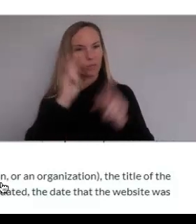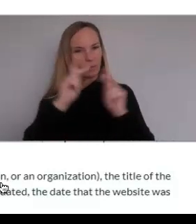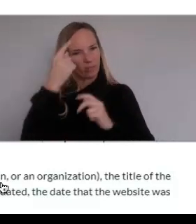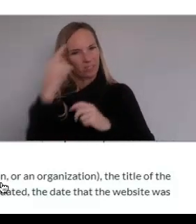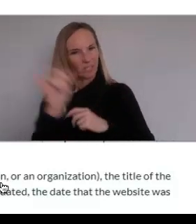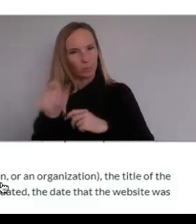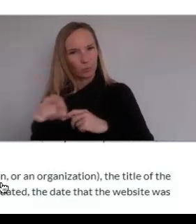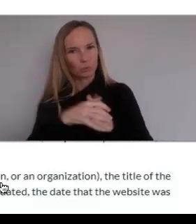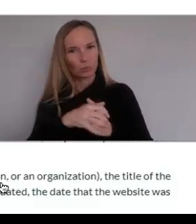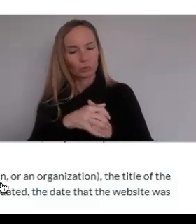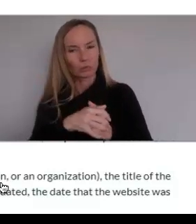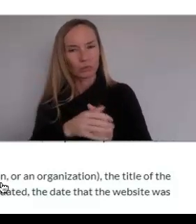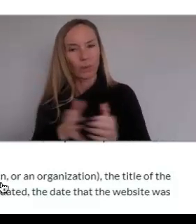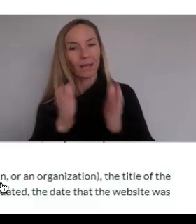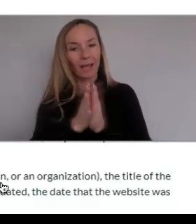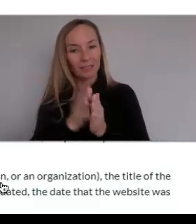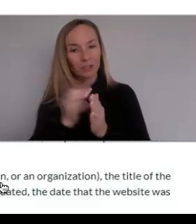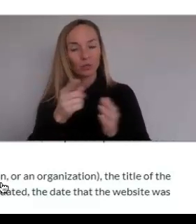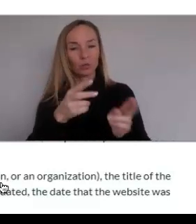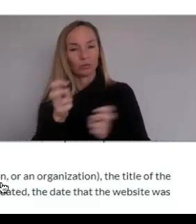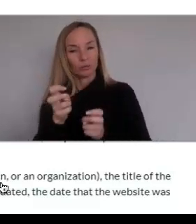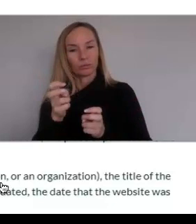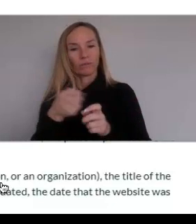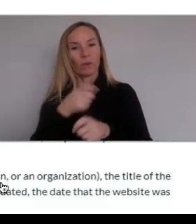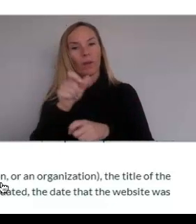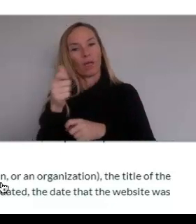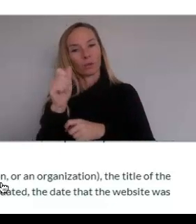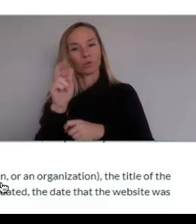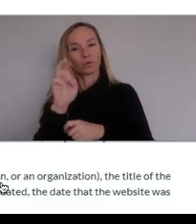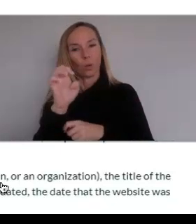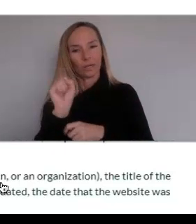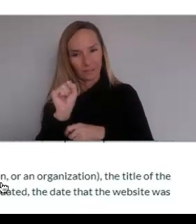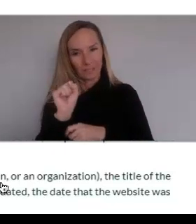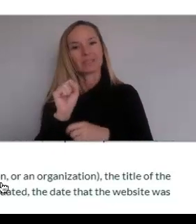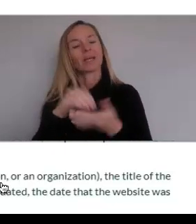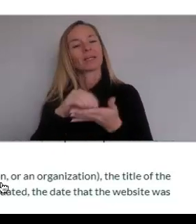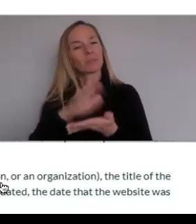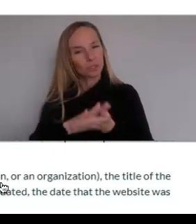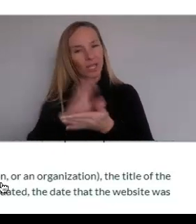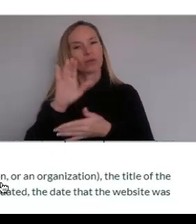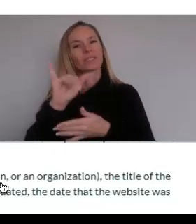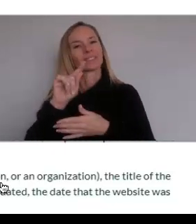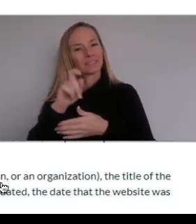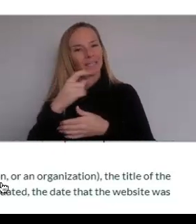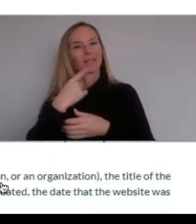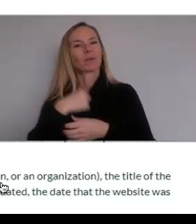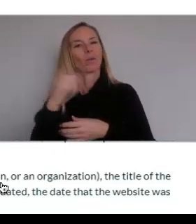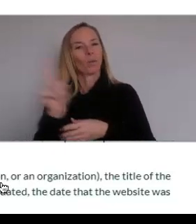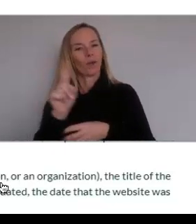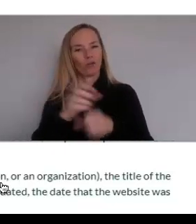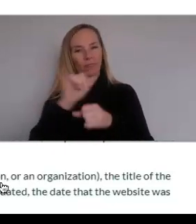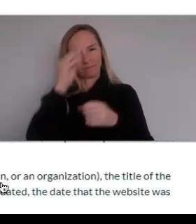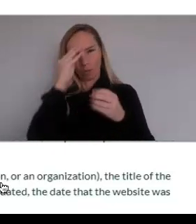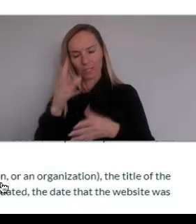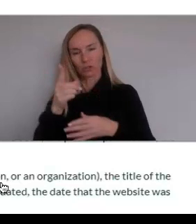you to quote from other sources and then cite them. So tell me where you got that information. And you'll